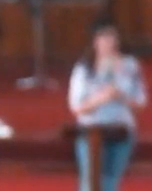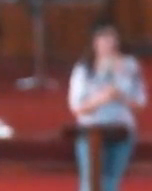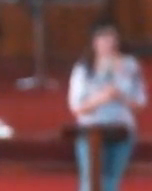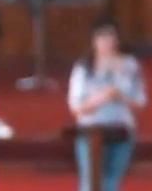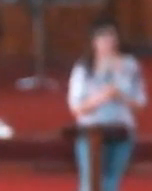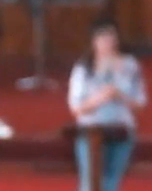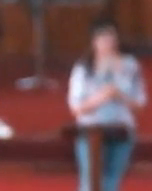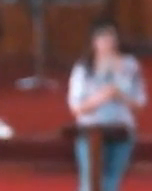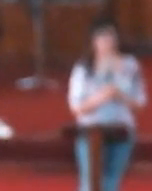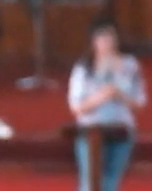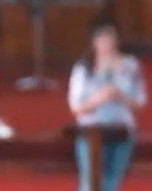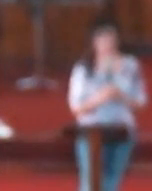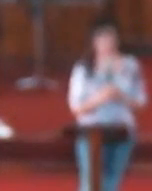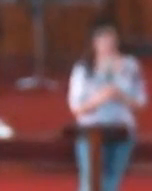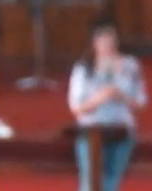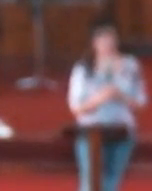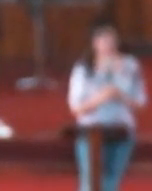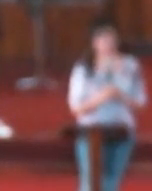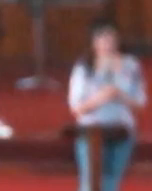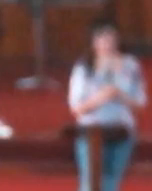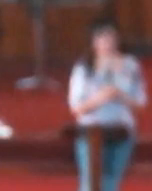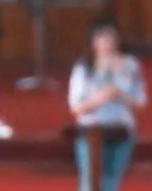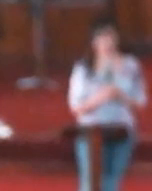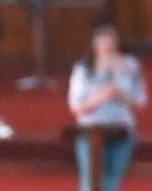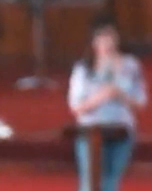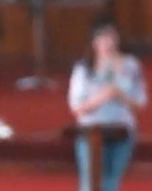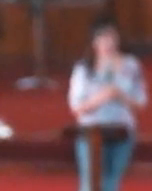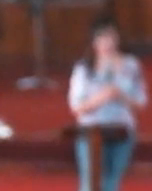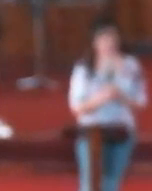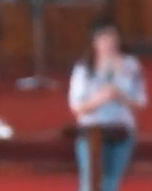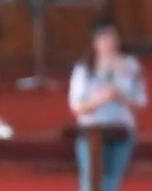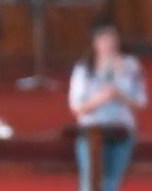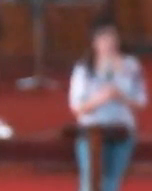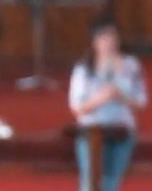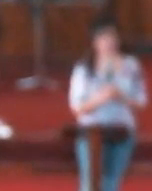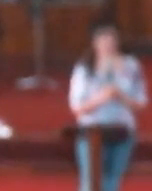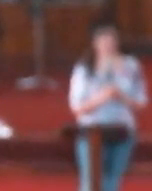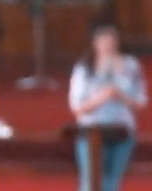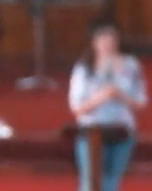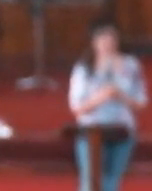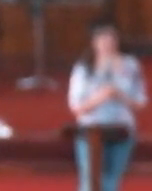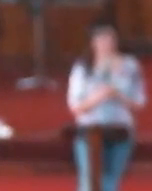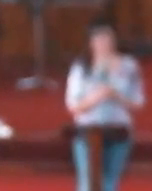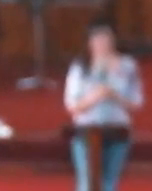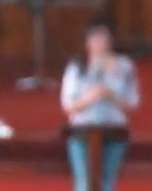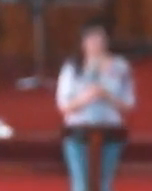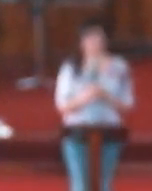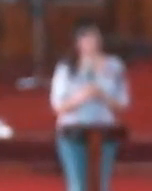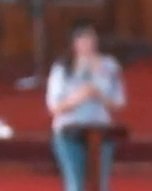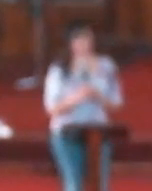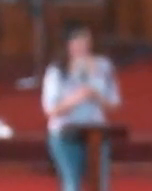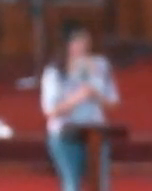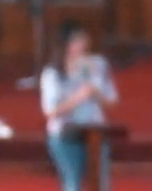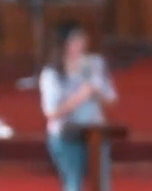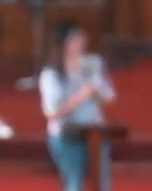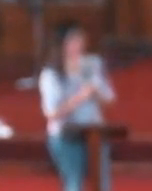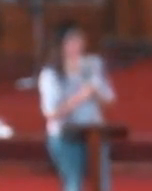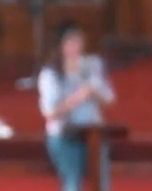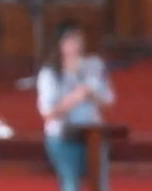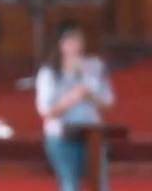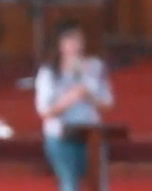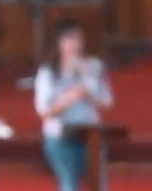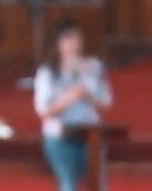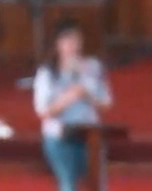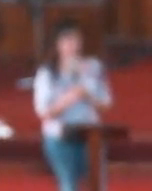Cuando Pedro le reprendió a Jesús, no digas eso, ¿qué hizo Jesús con Pedro? Yeah, when Peter said to